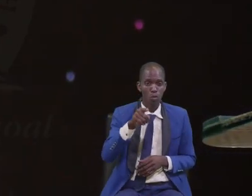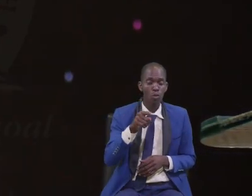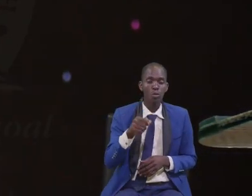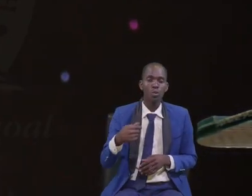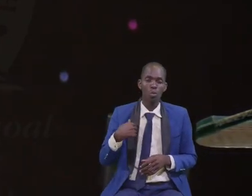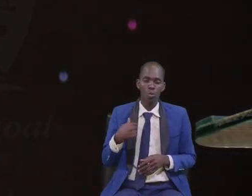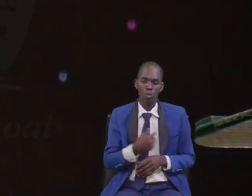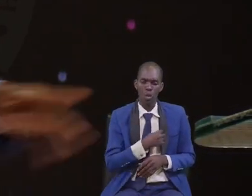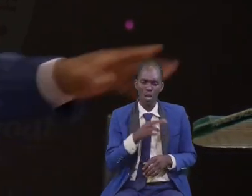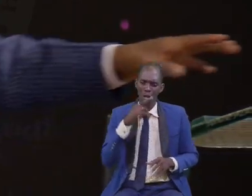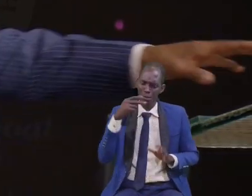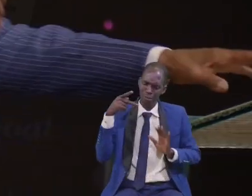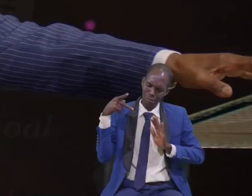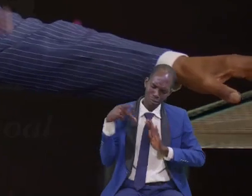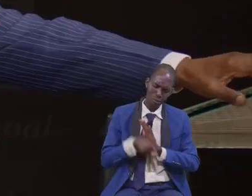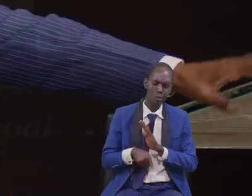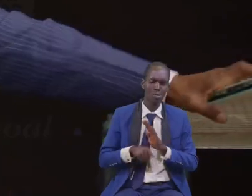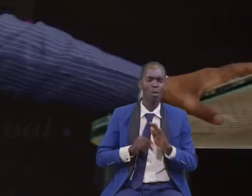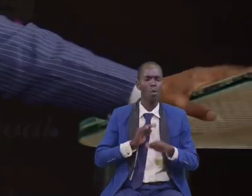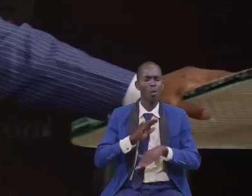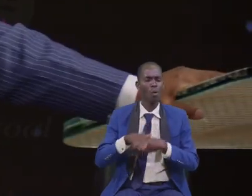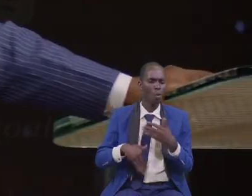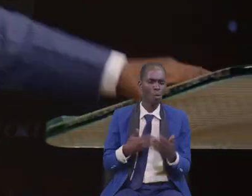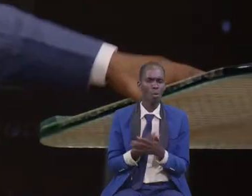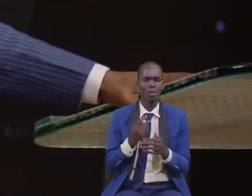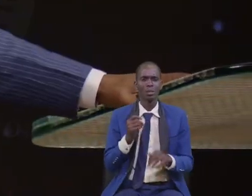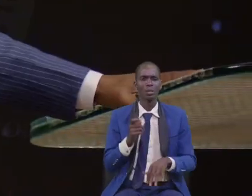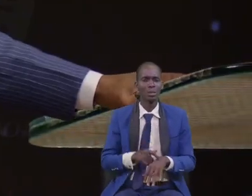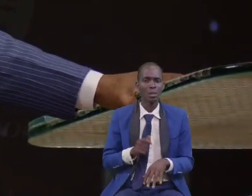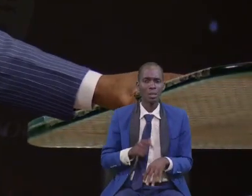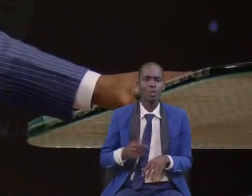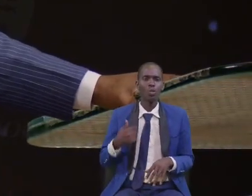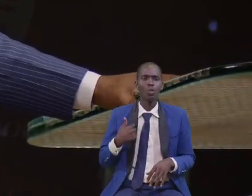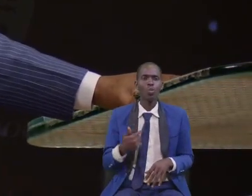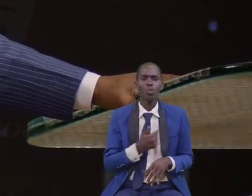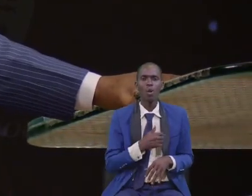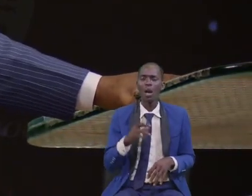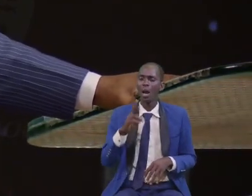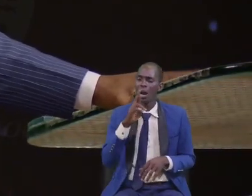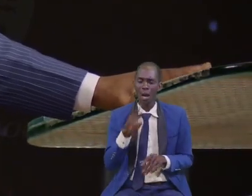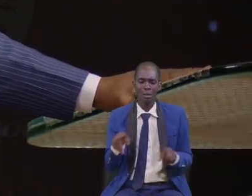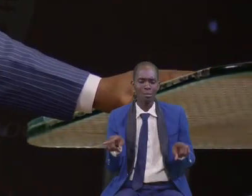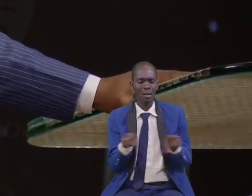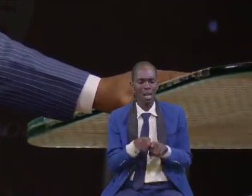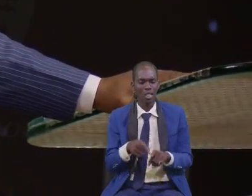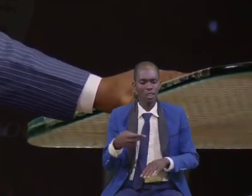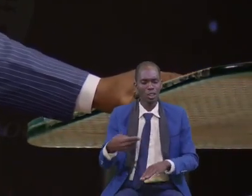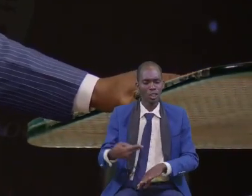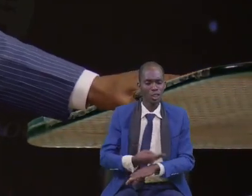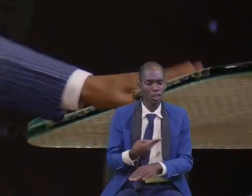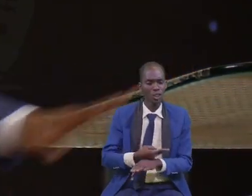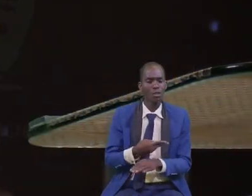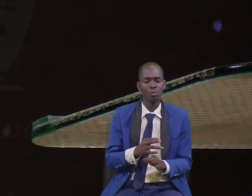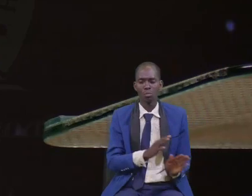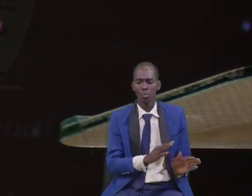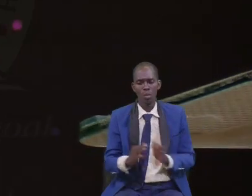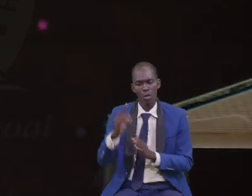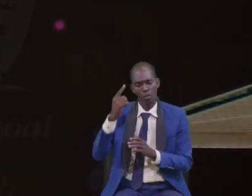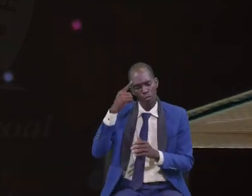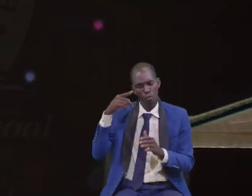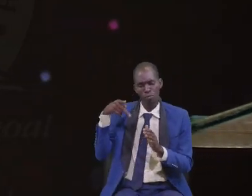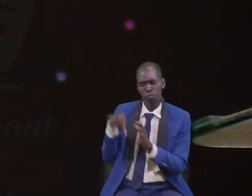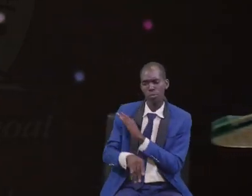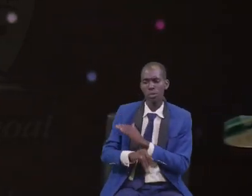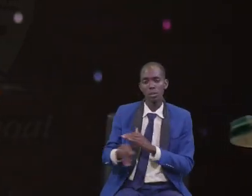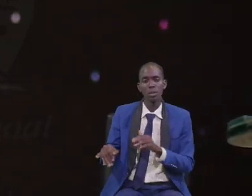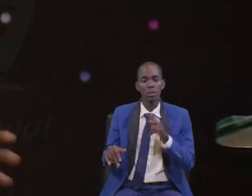all the day long. We are accounted a sheep for slaughter. Verse 37, it says,